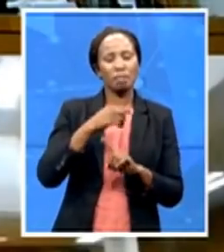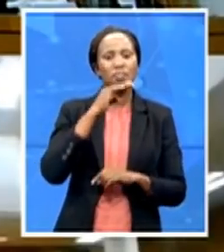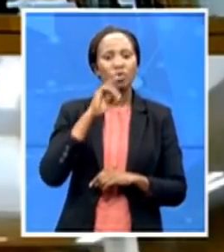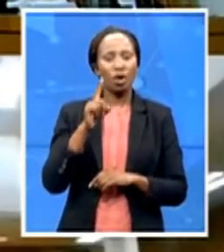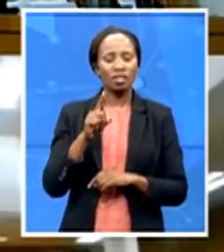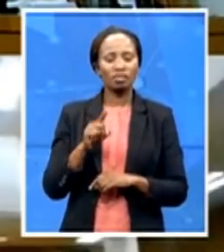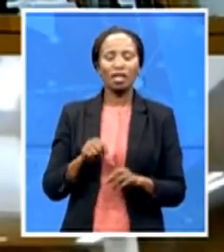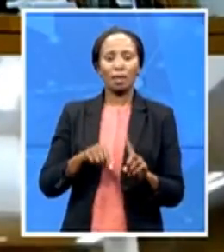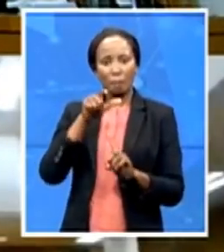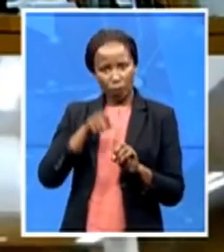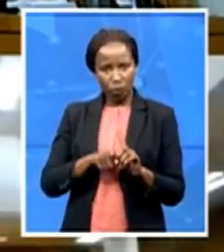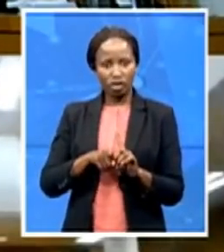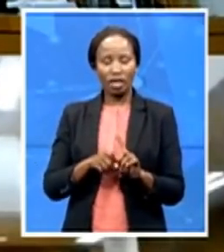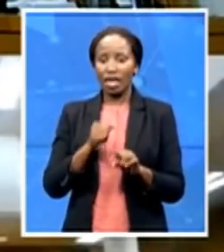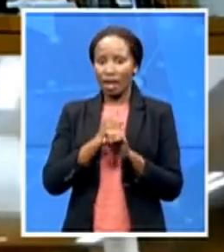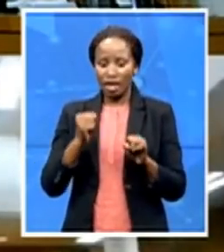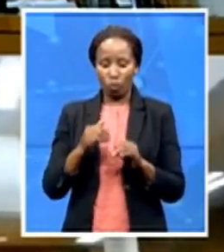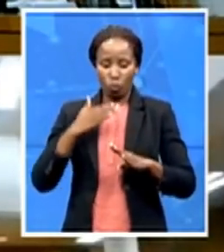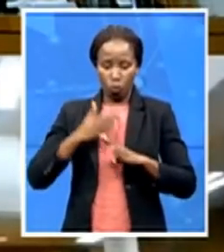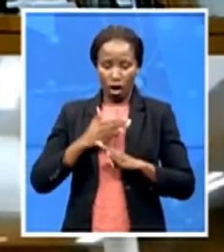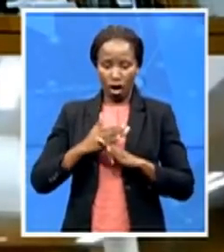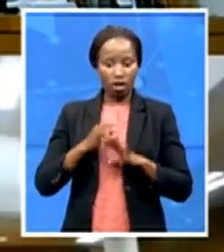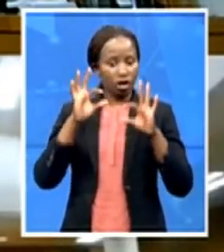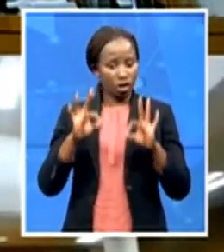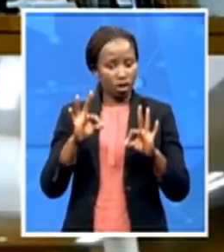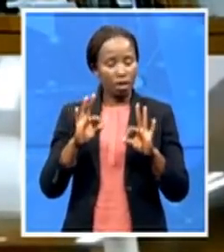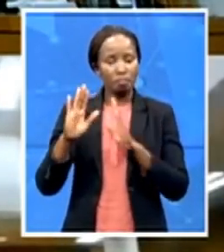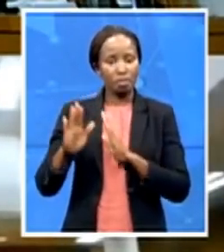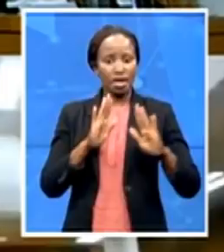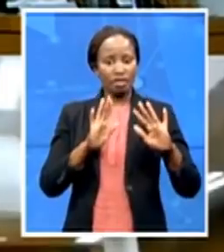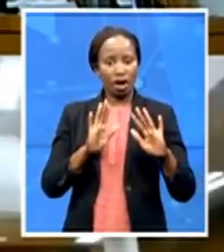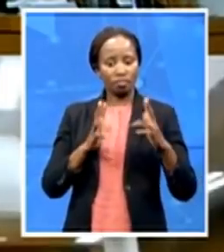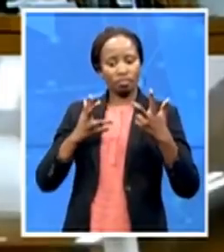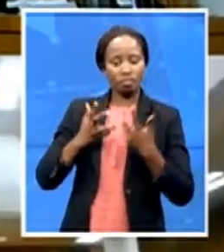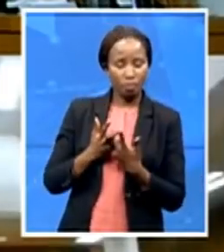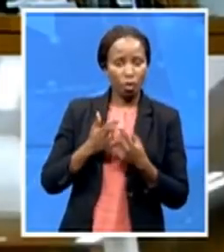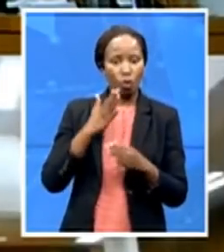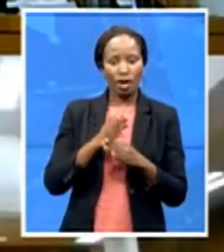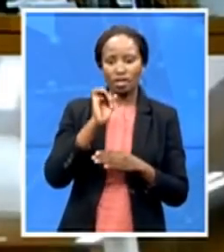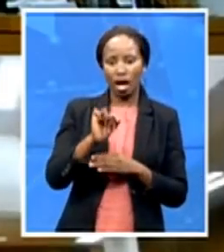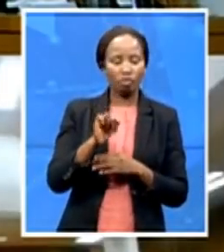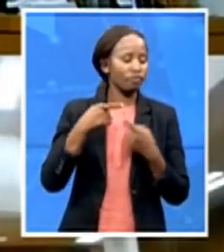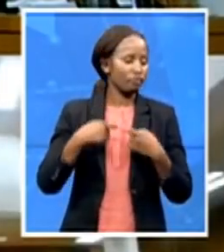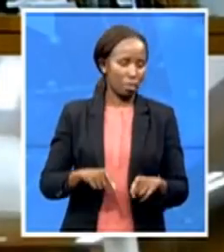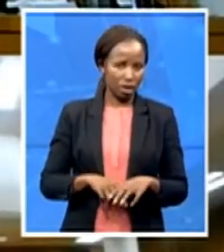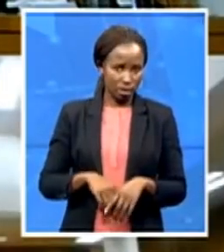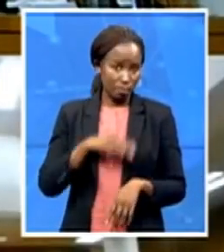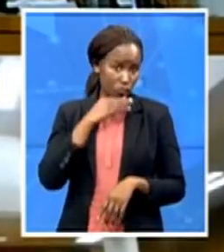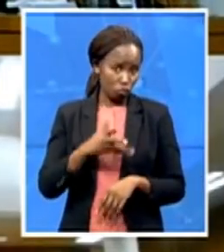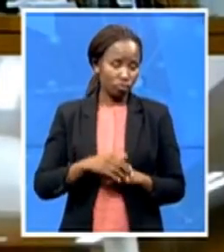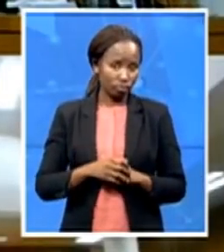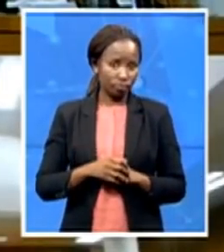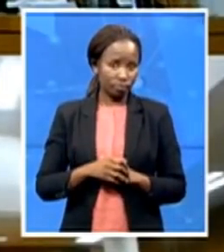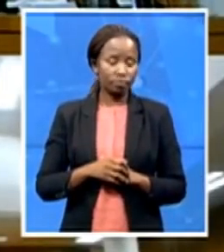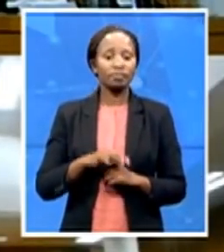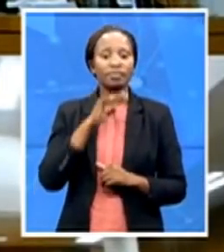of behaviour or conduct expected by a holder of public office. That's a legitimate exercise of its power and